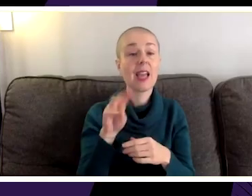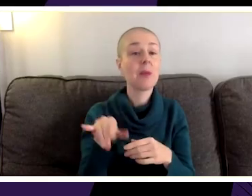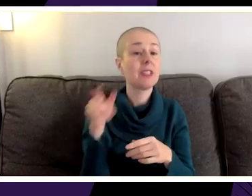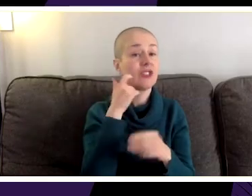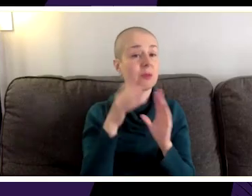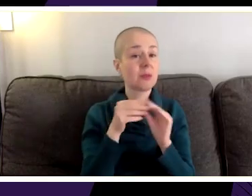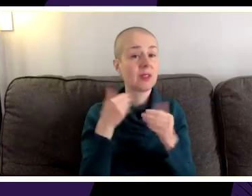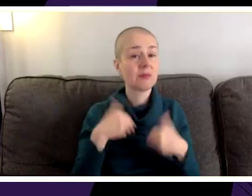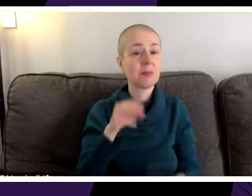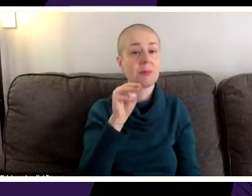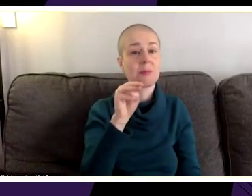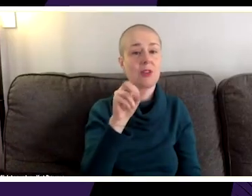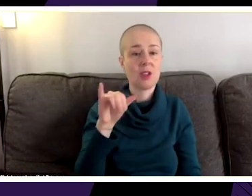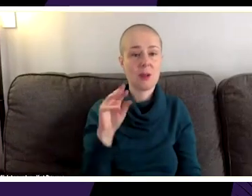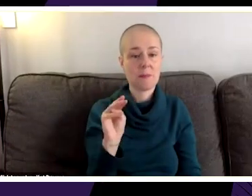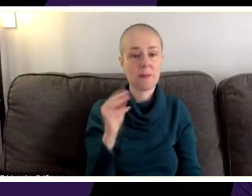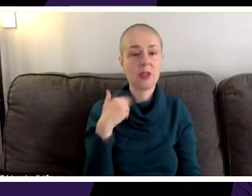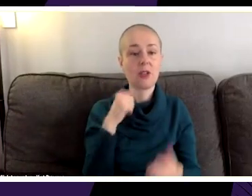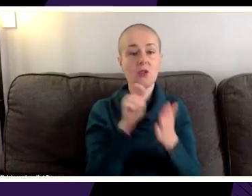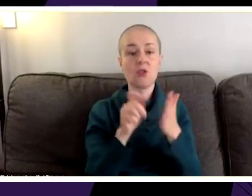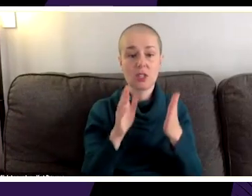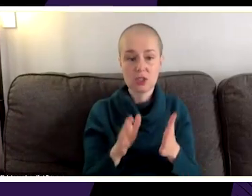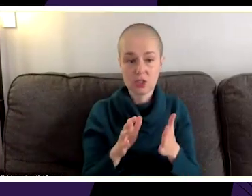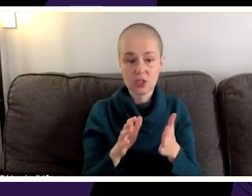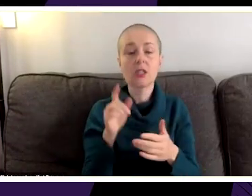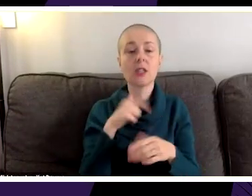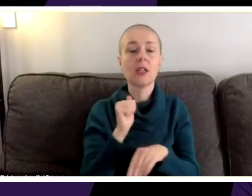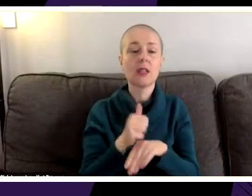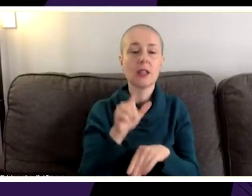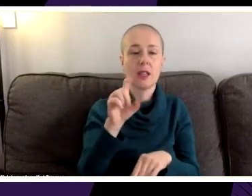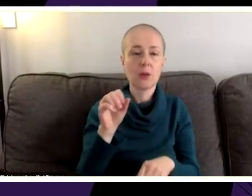I'm Maryam, and I'm a writer and researcher based in Lagos.